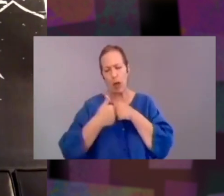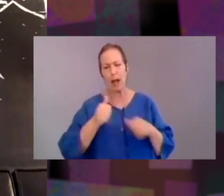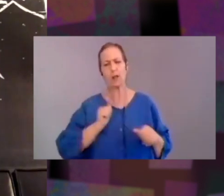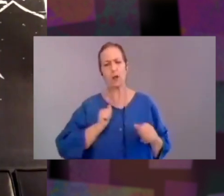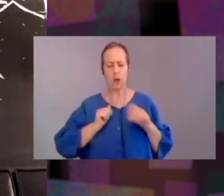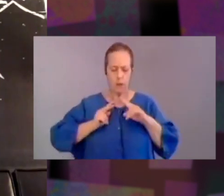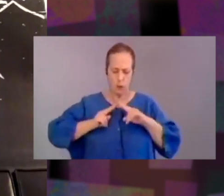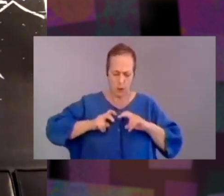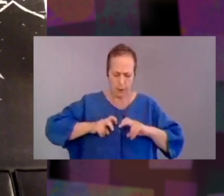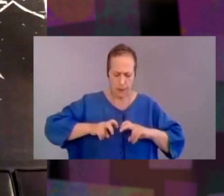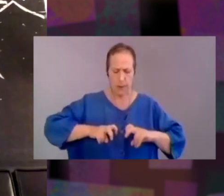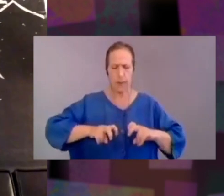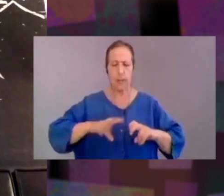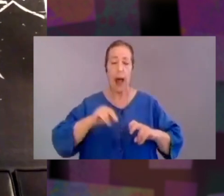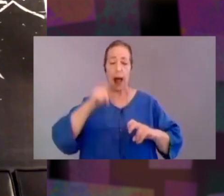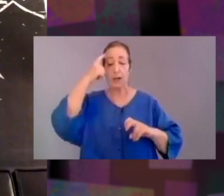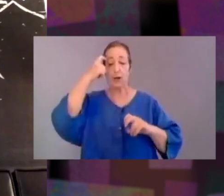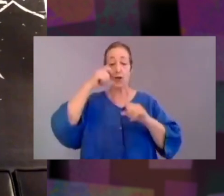bigger.